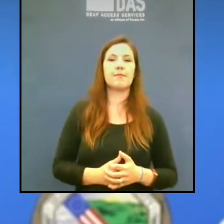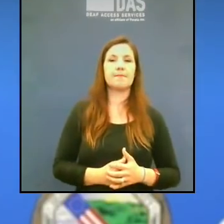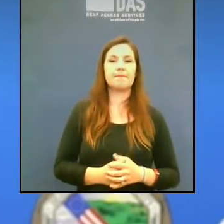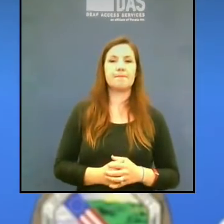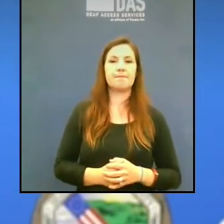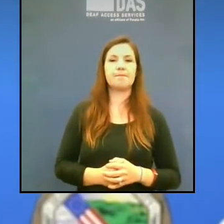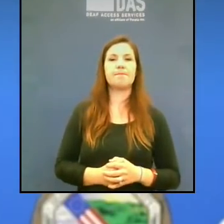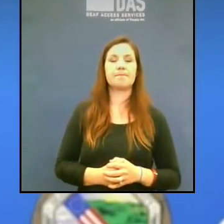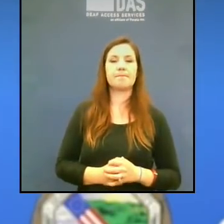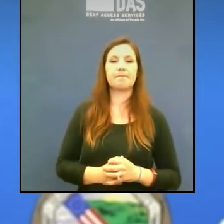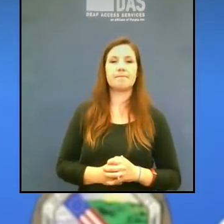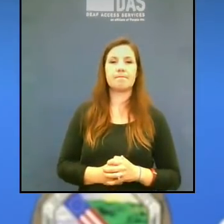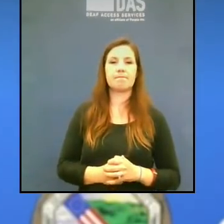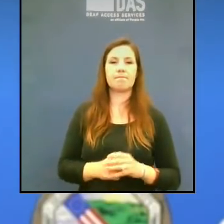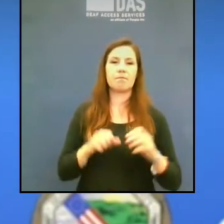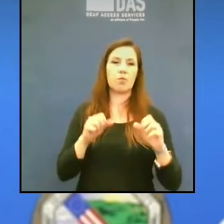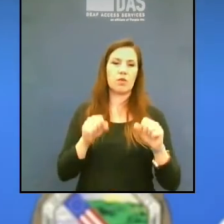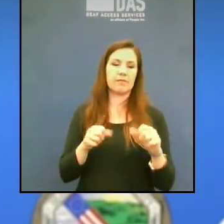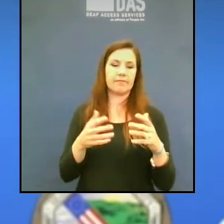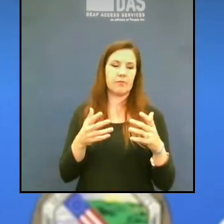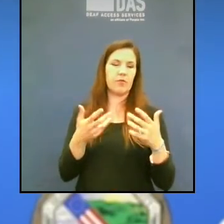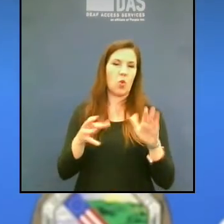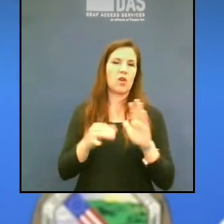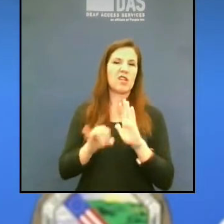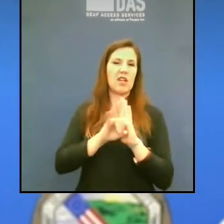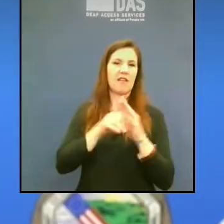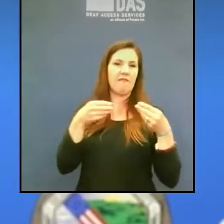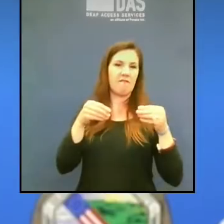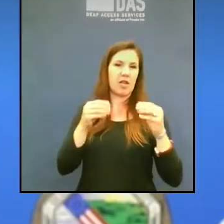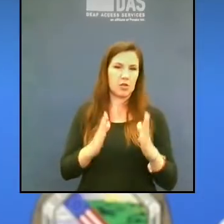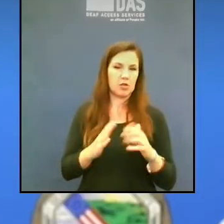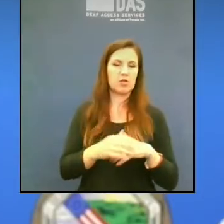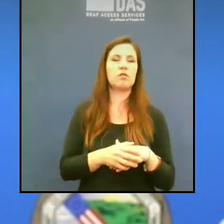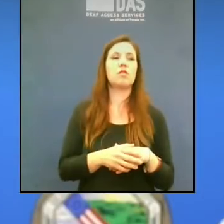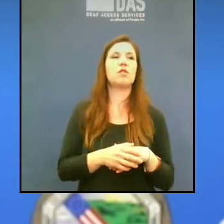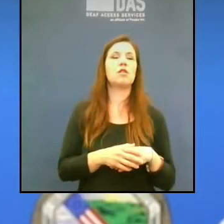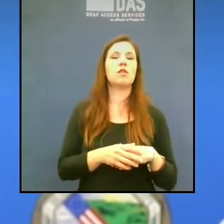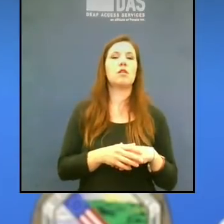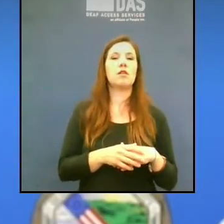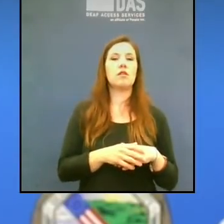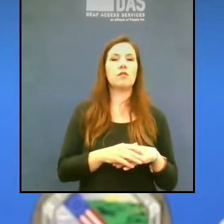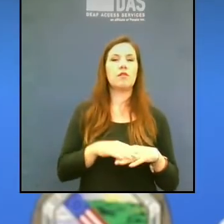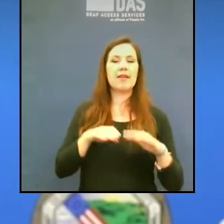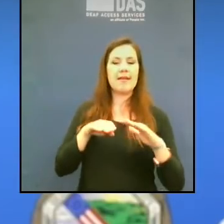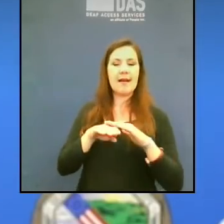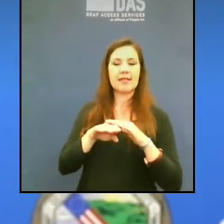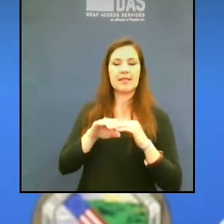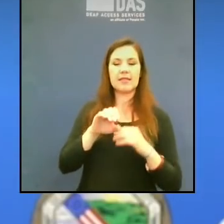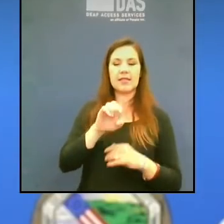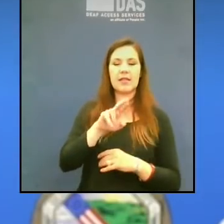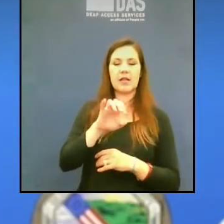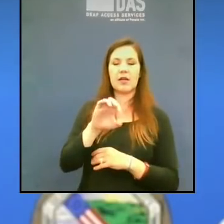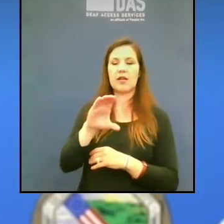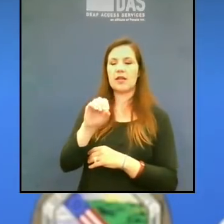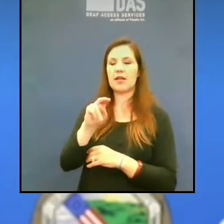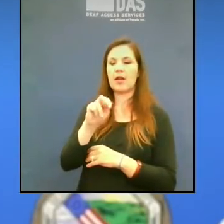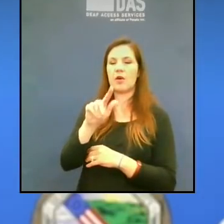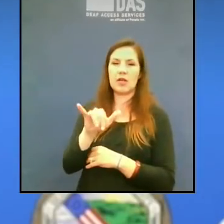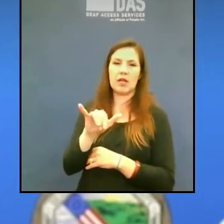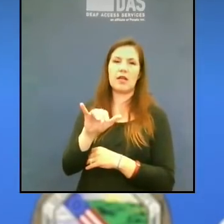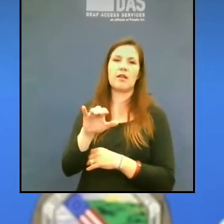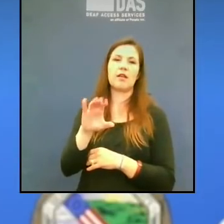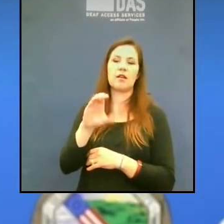actually sign. We've identified the vendors. So if you go to our Erie County COVID website at